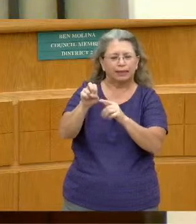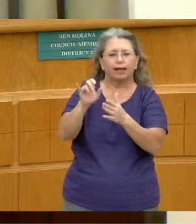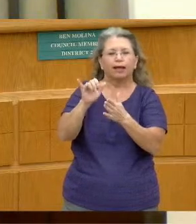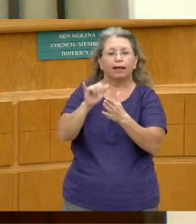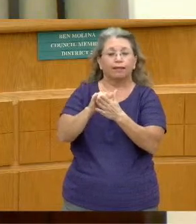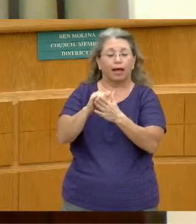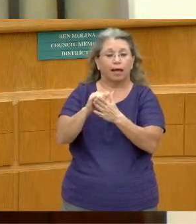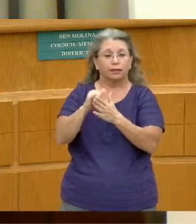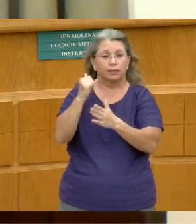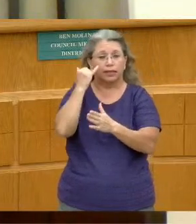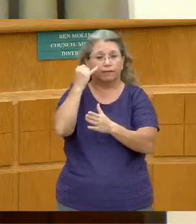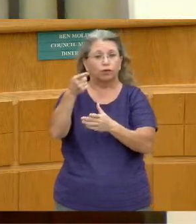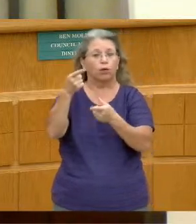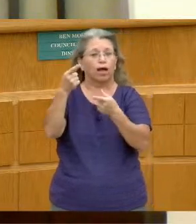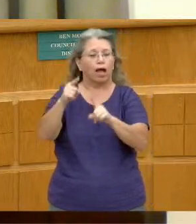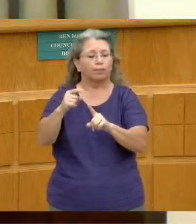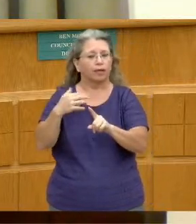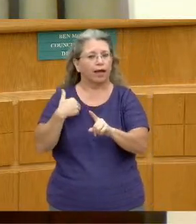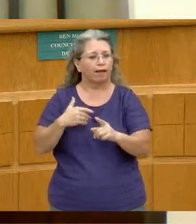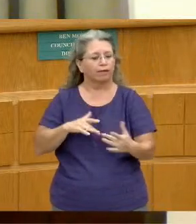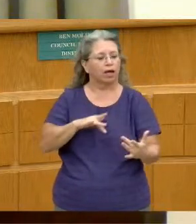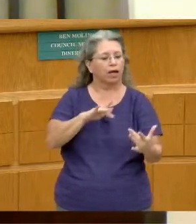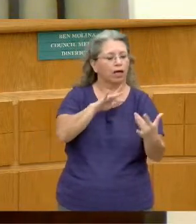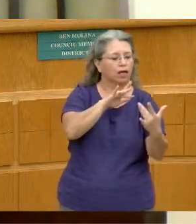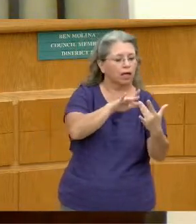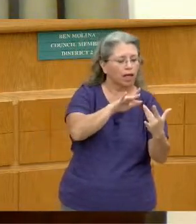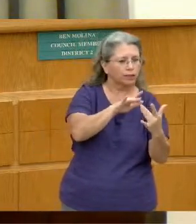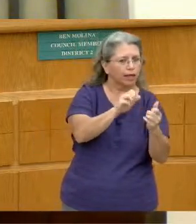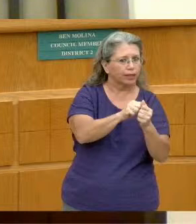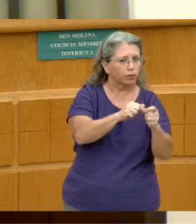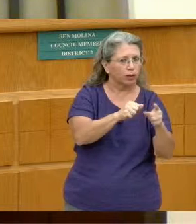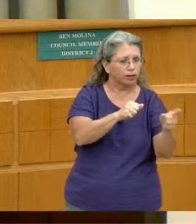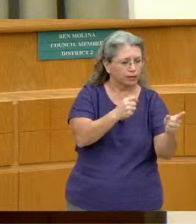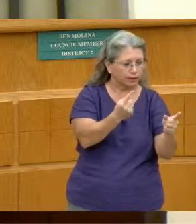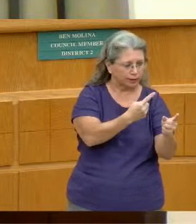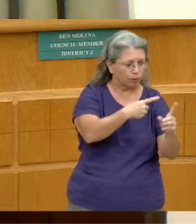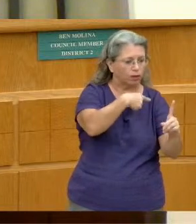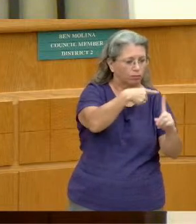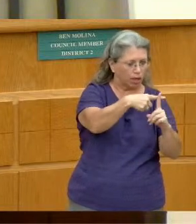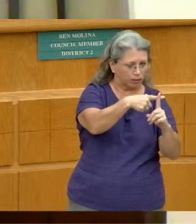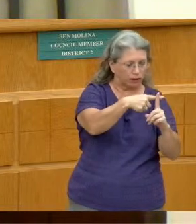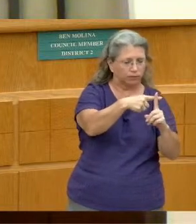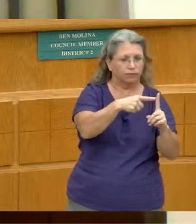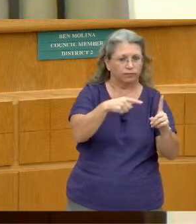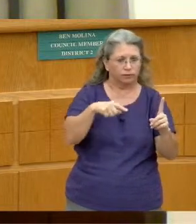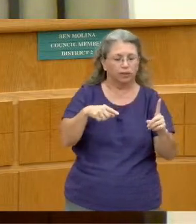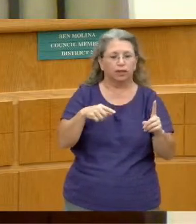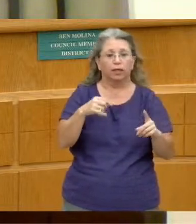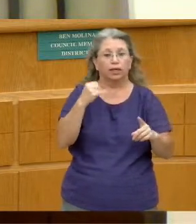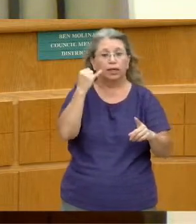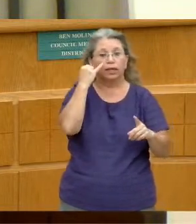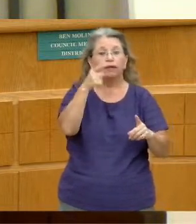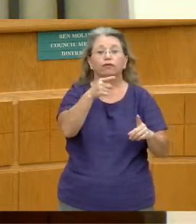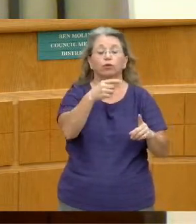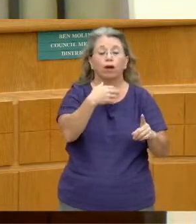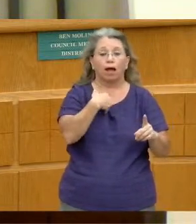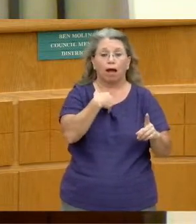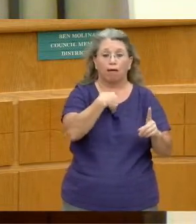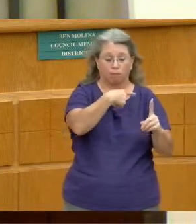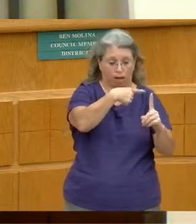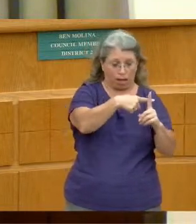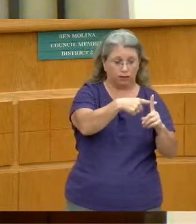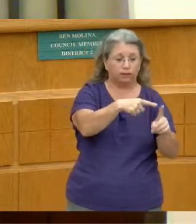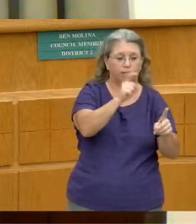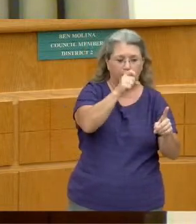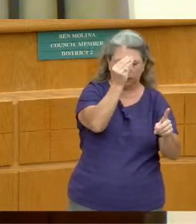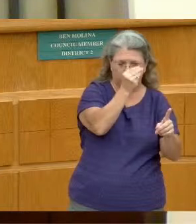with the positive case. If you're found to be COVID-19 positive, you must notify your employer, your coworkers,